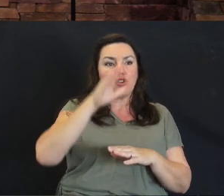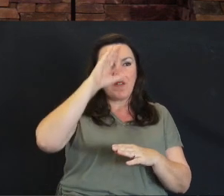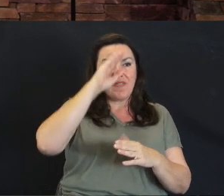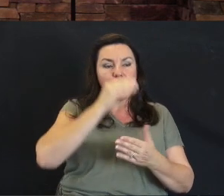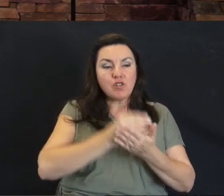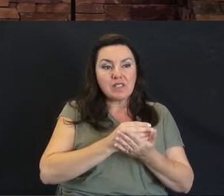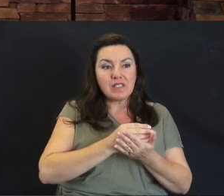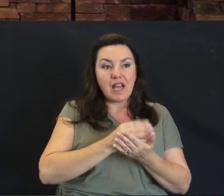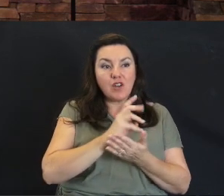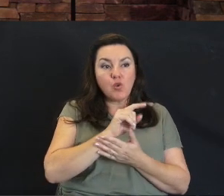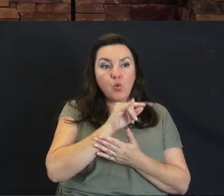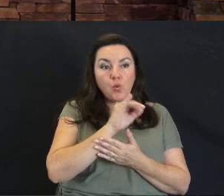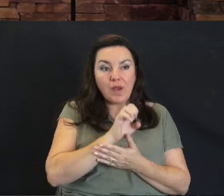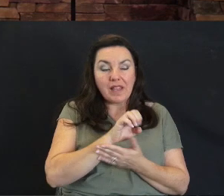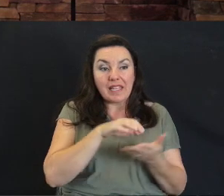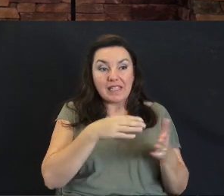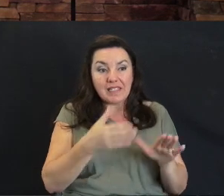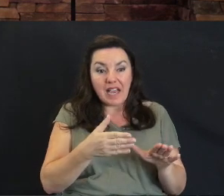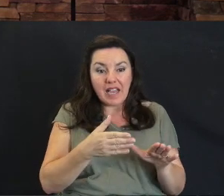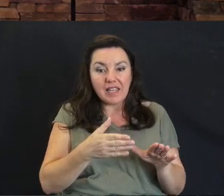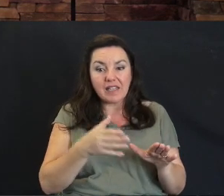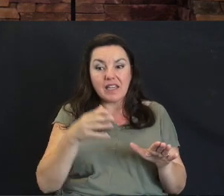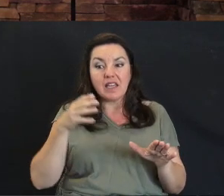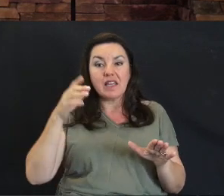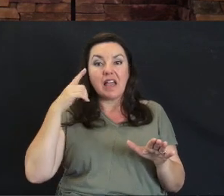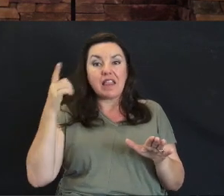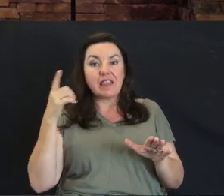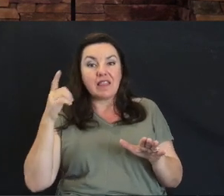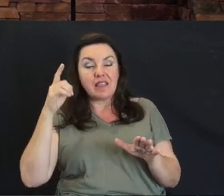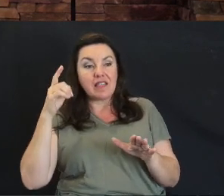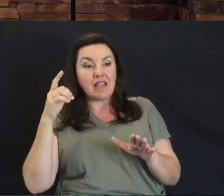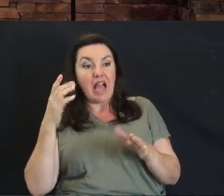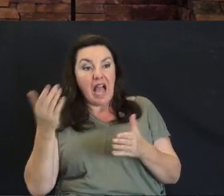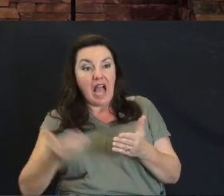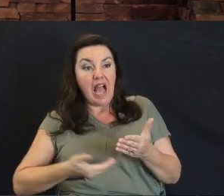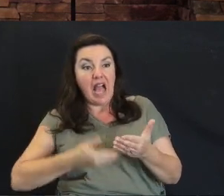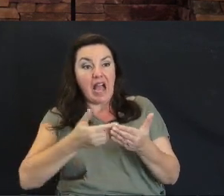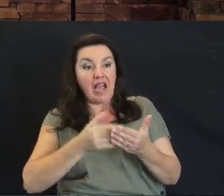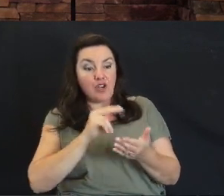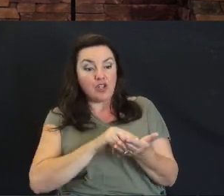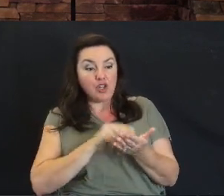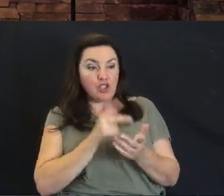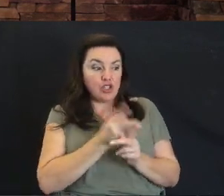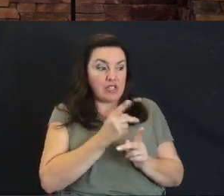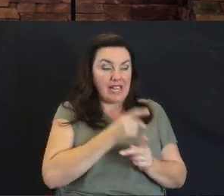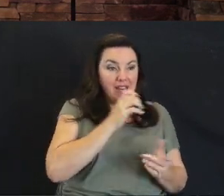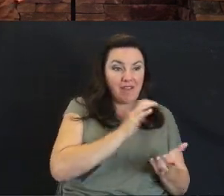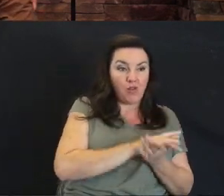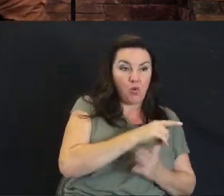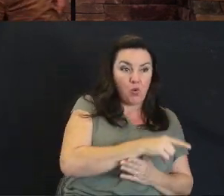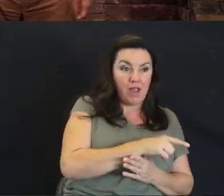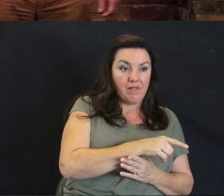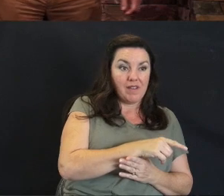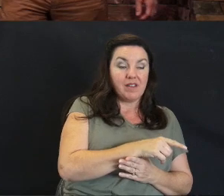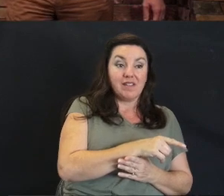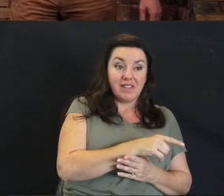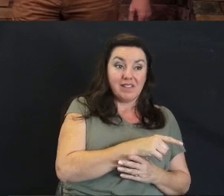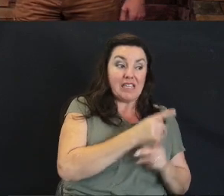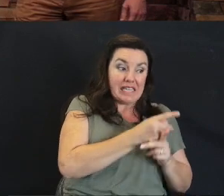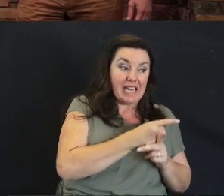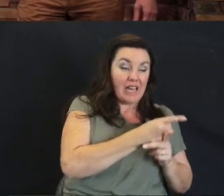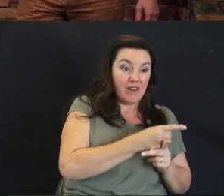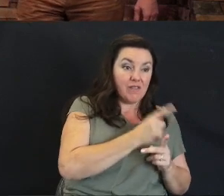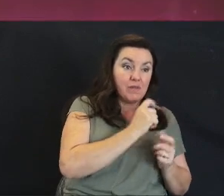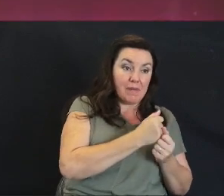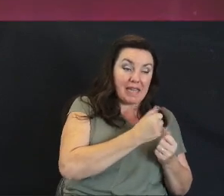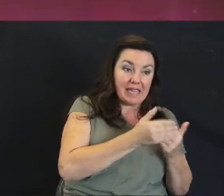to hire a private nurse To help care for her wife His wife while she was in grief You know what's fascinating to me Is Abraham Lincoln We celebrate him For the fact of Bringing the civil war To the